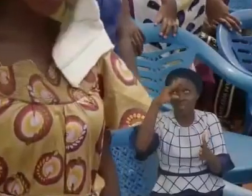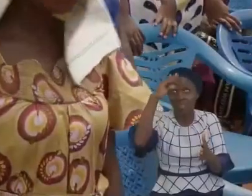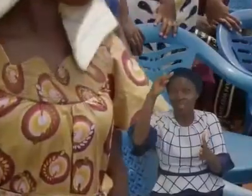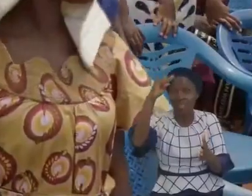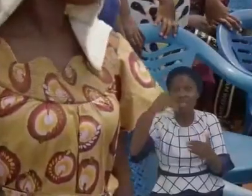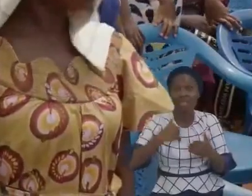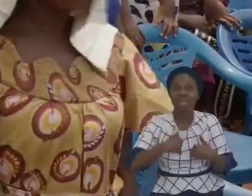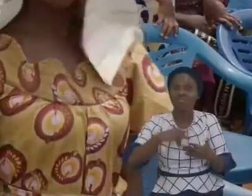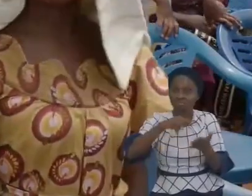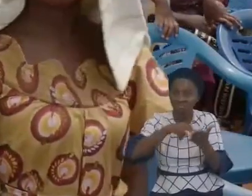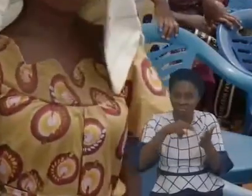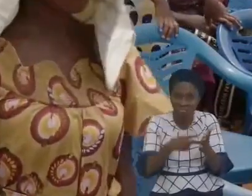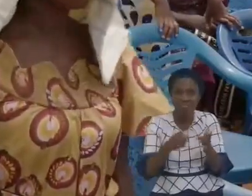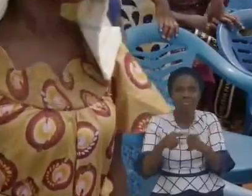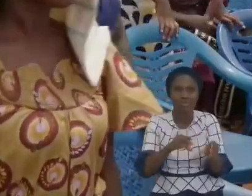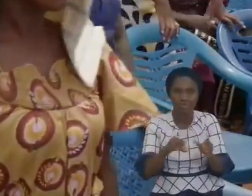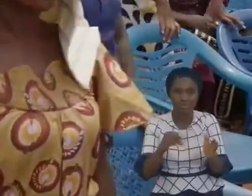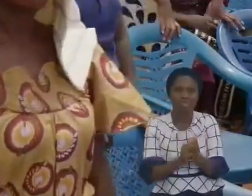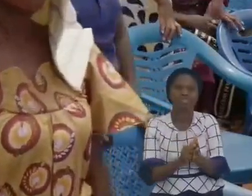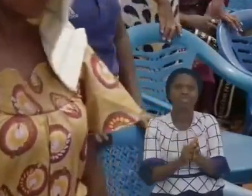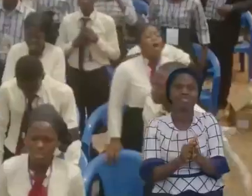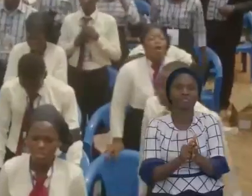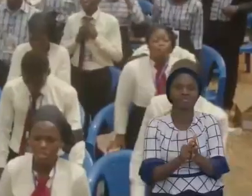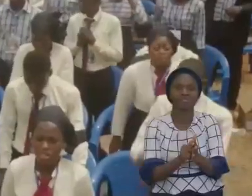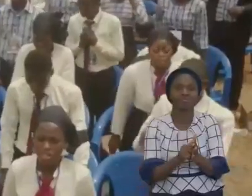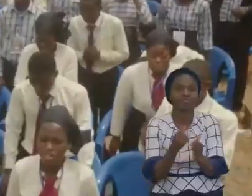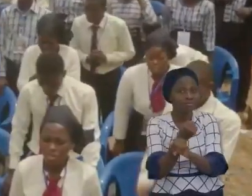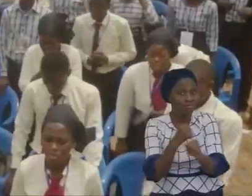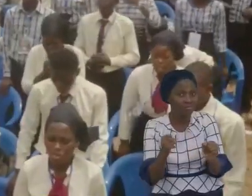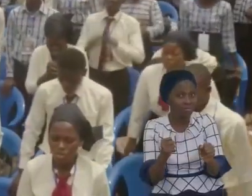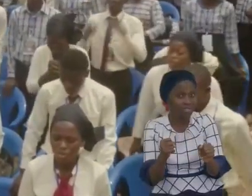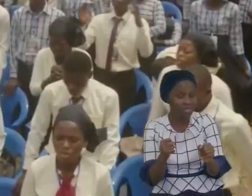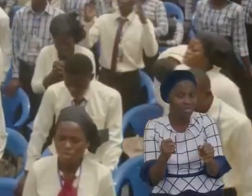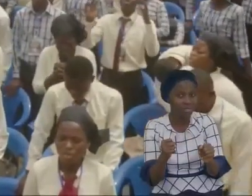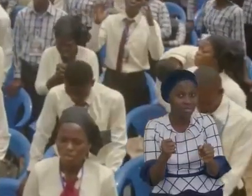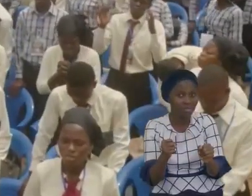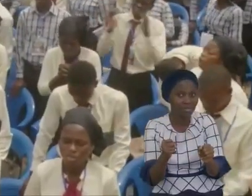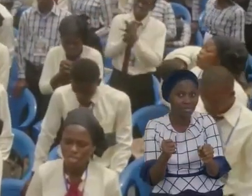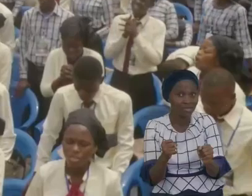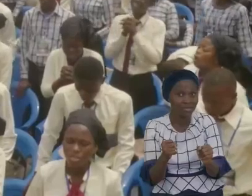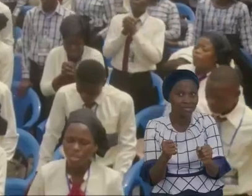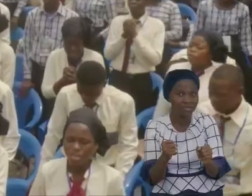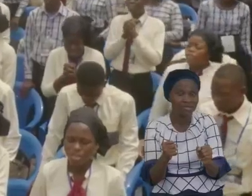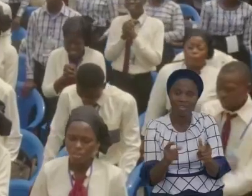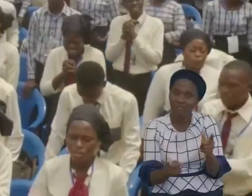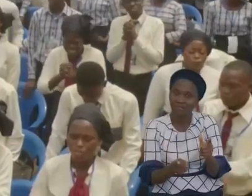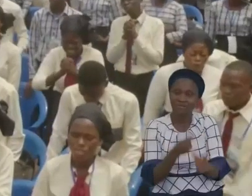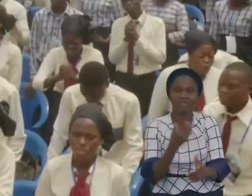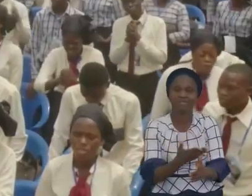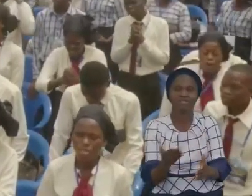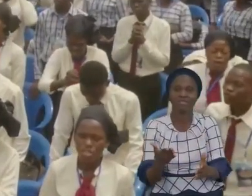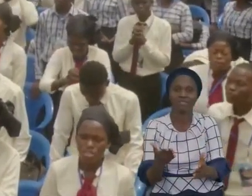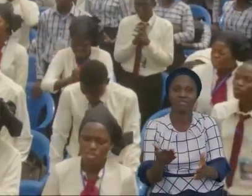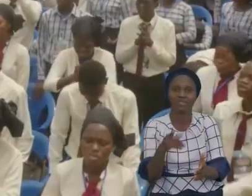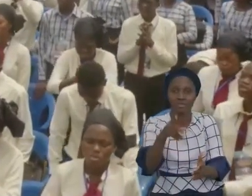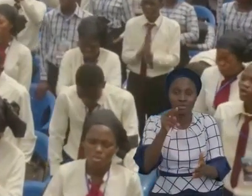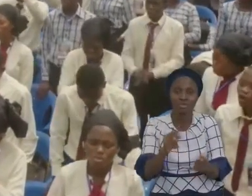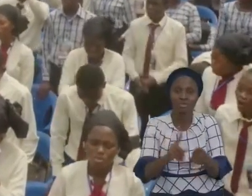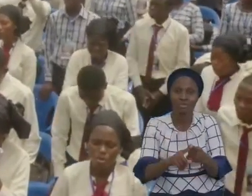Salvation, the first thing you ought to aim at, get at that one.